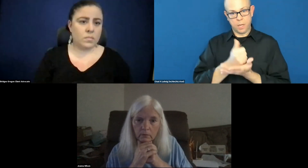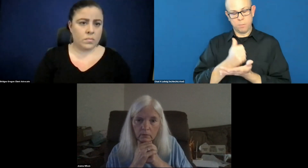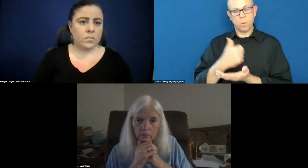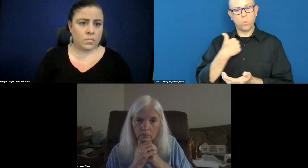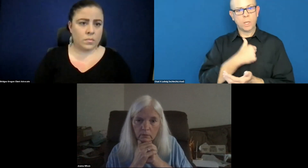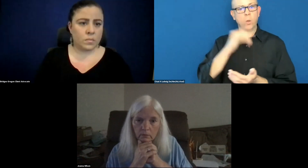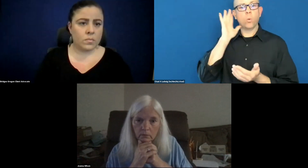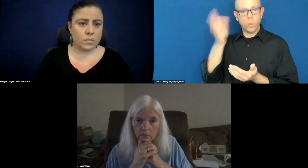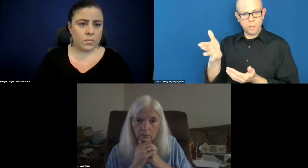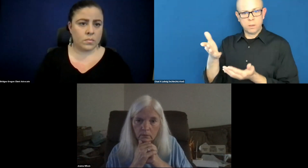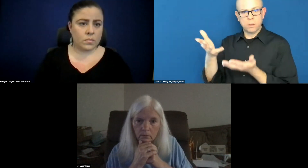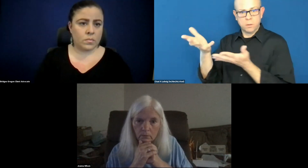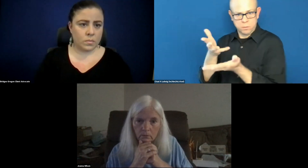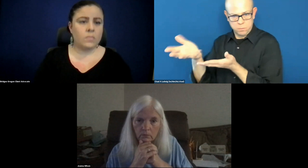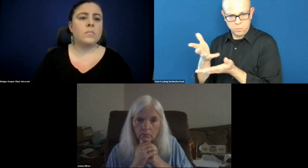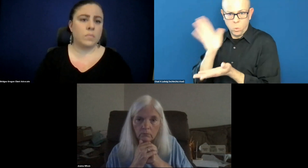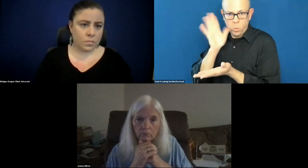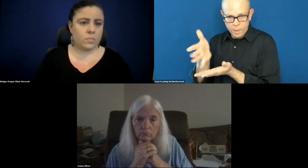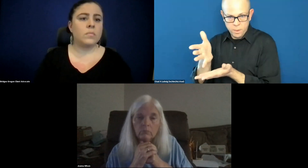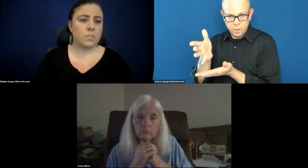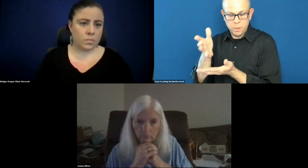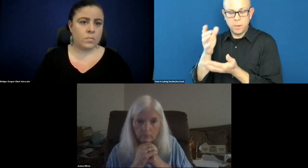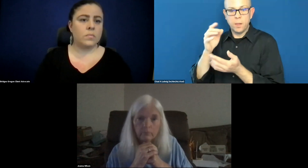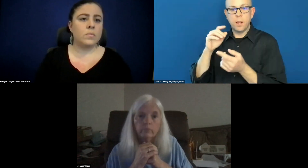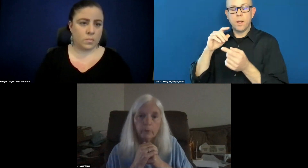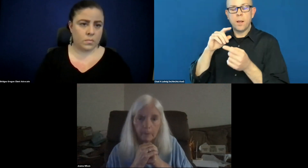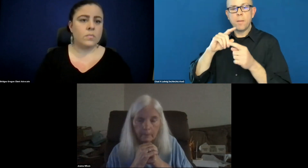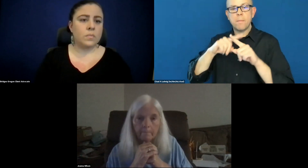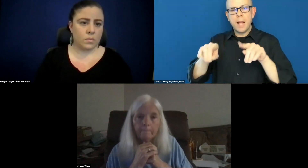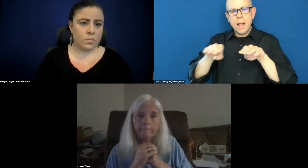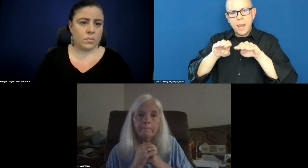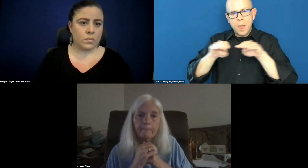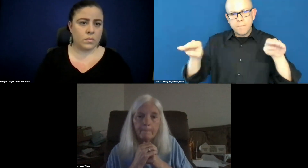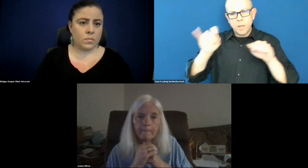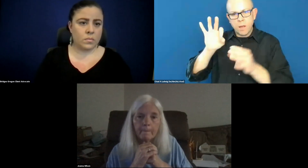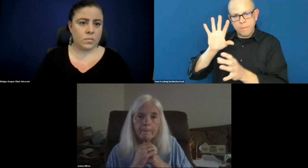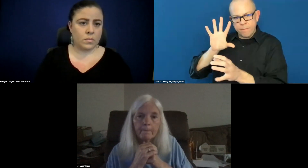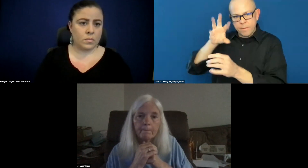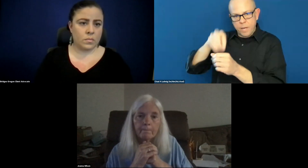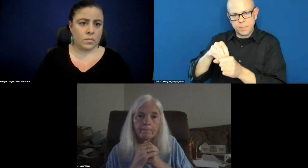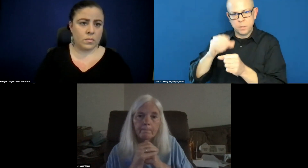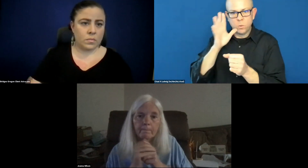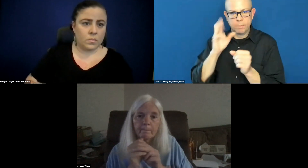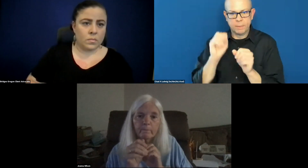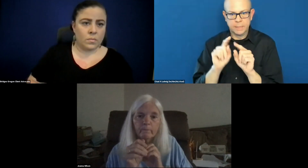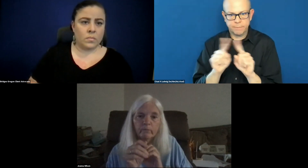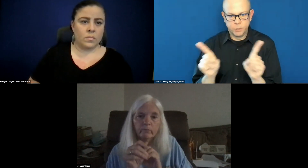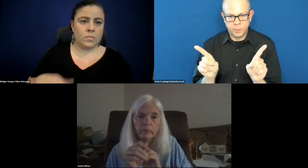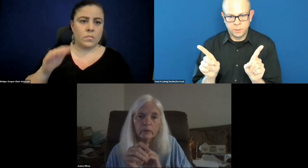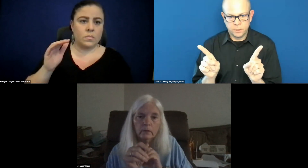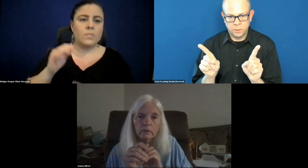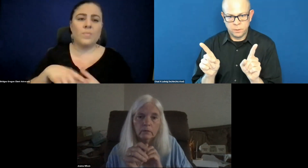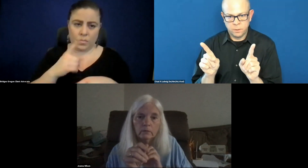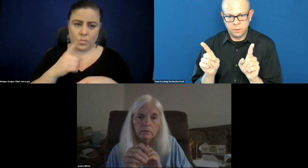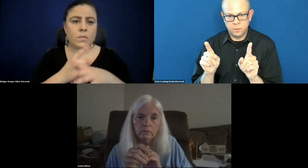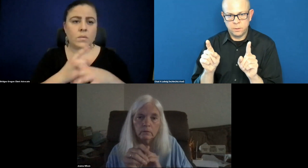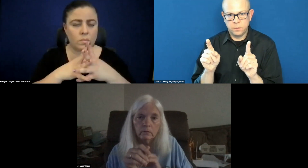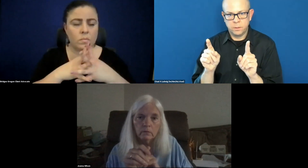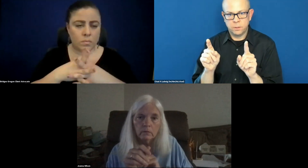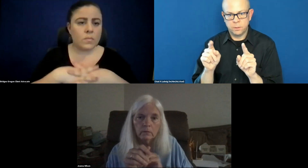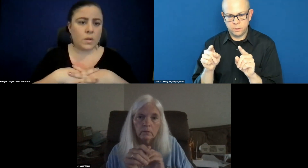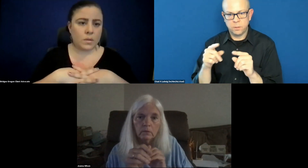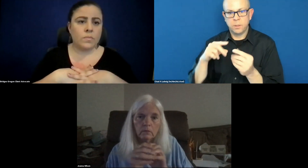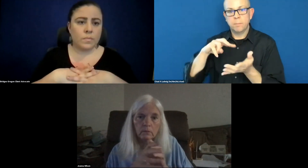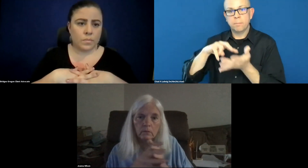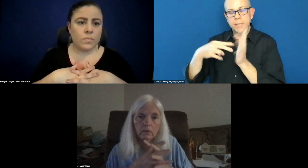Marion and Polk County. If they need help, we will absolutely try to do what we can for them. But as far as our level of involvement,